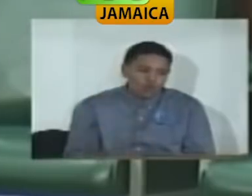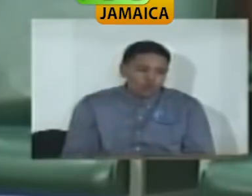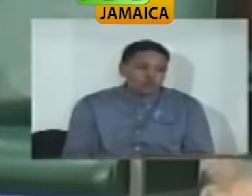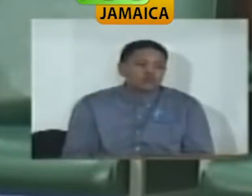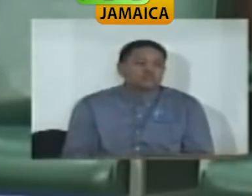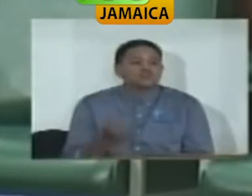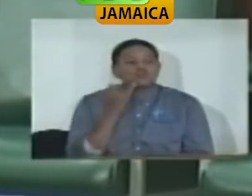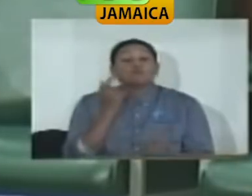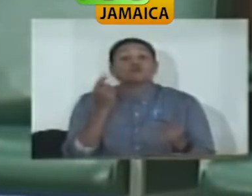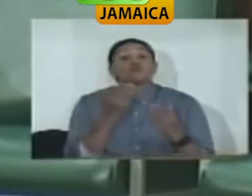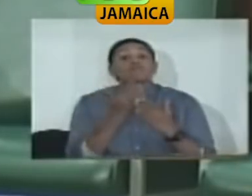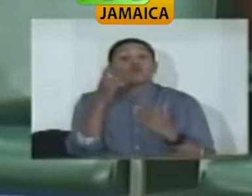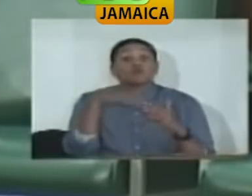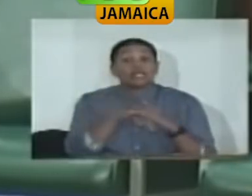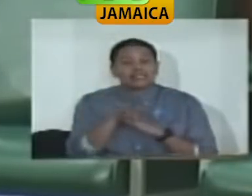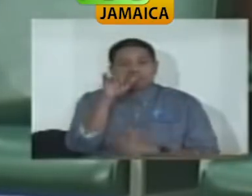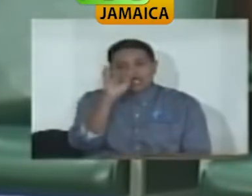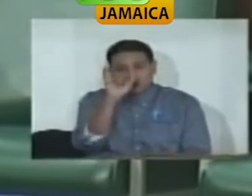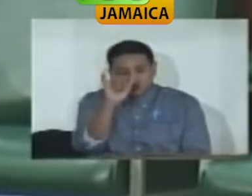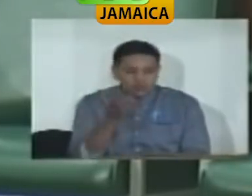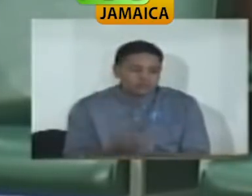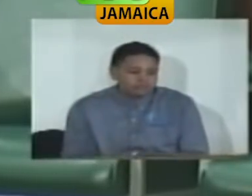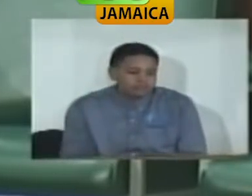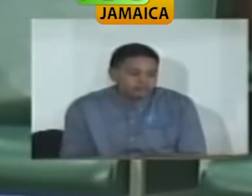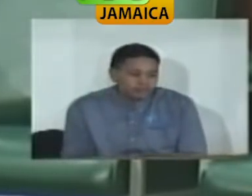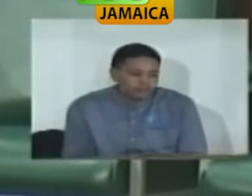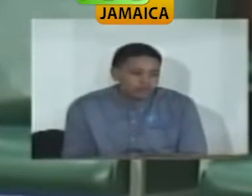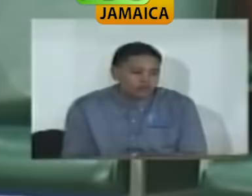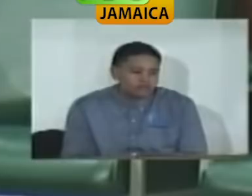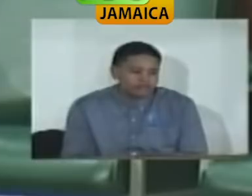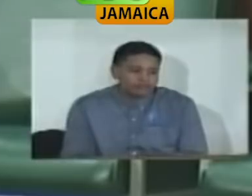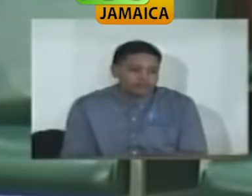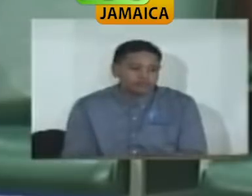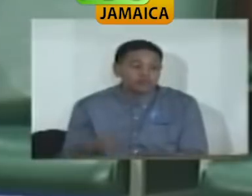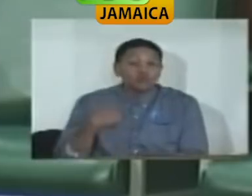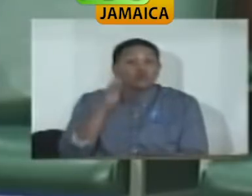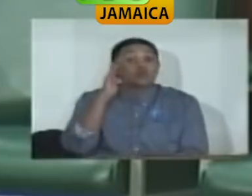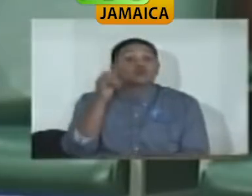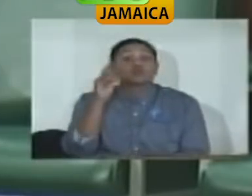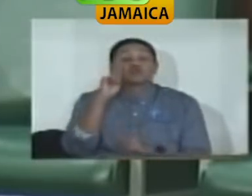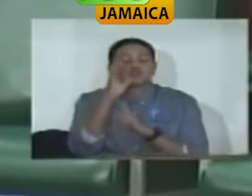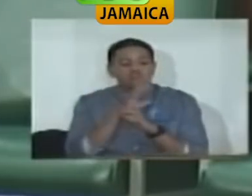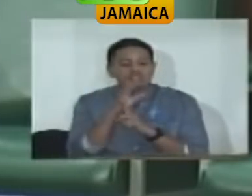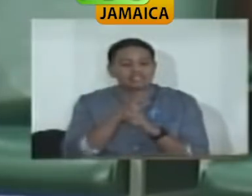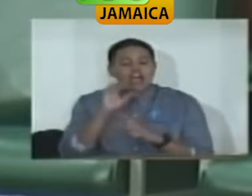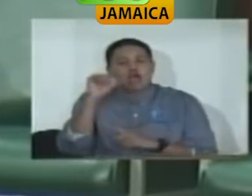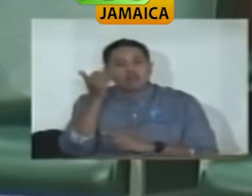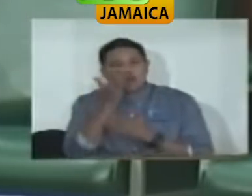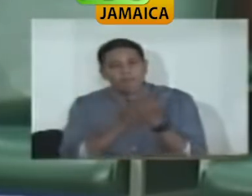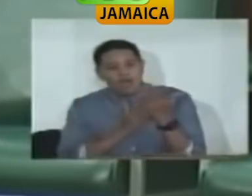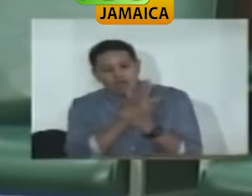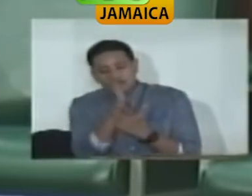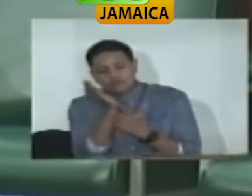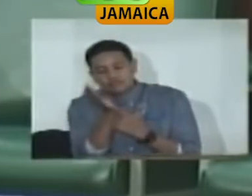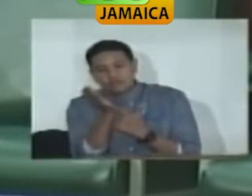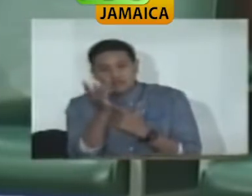supposed to do that before you go on the plane as well, all right? We will do that screening. There is another element of the